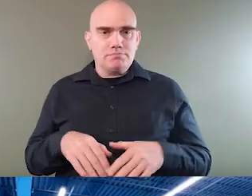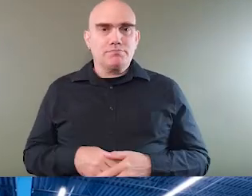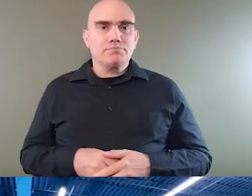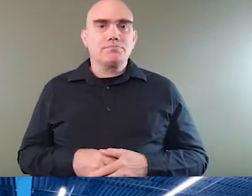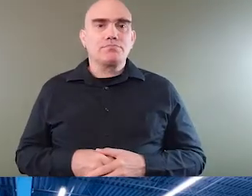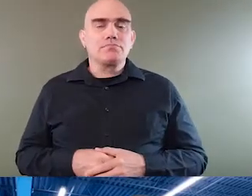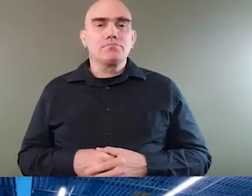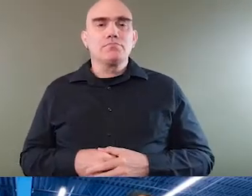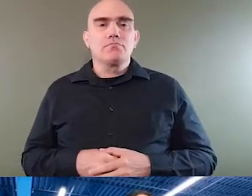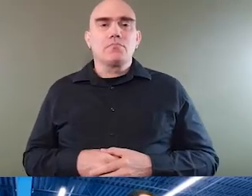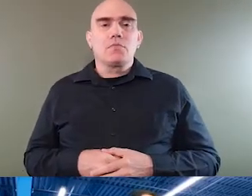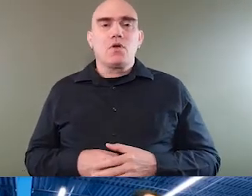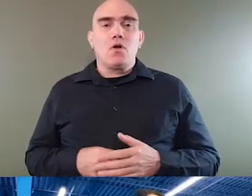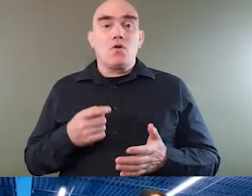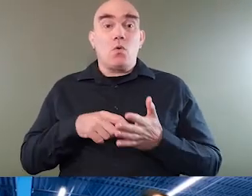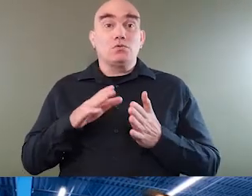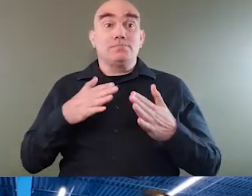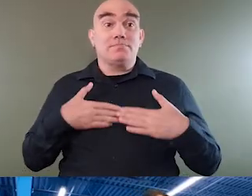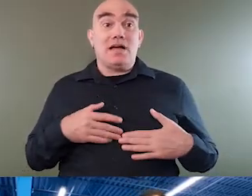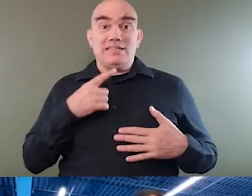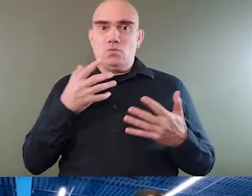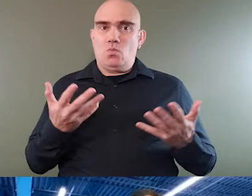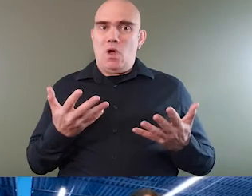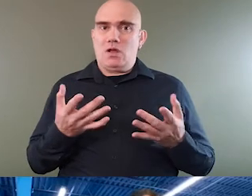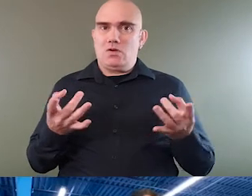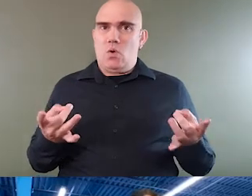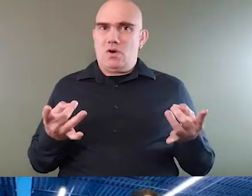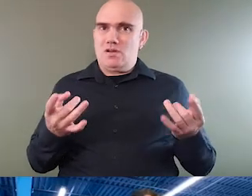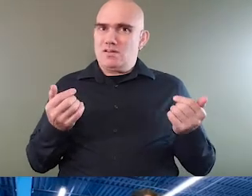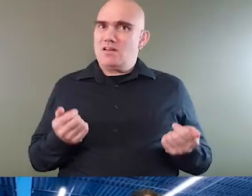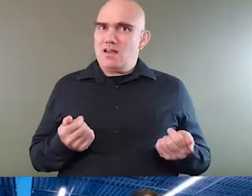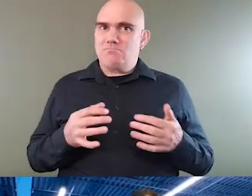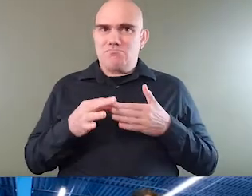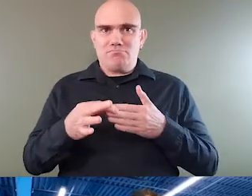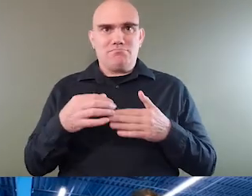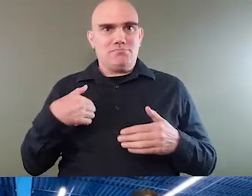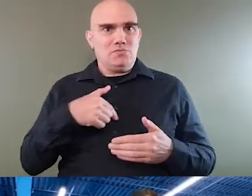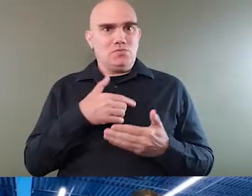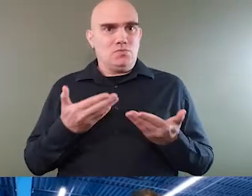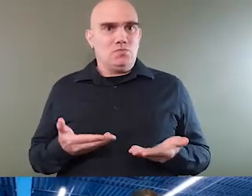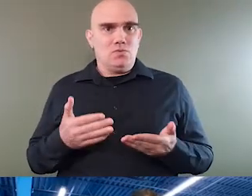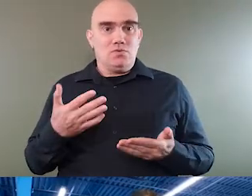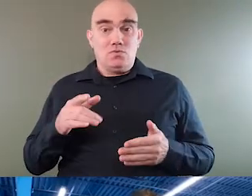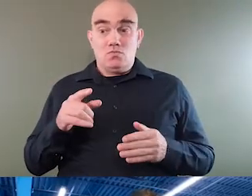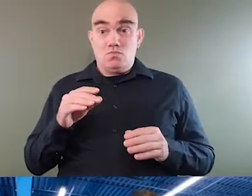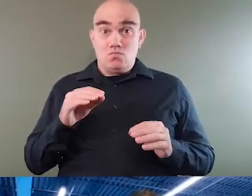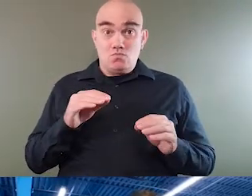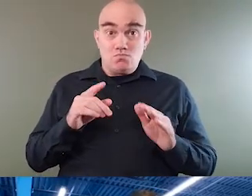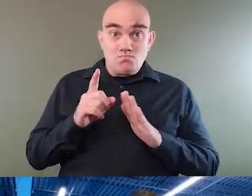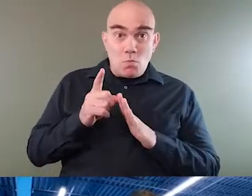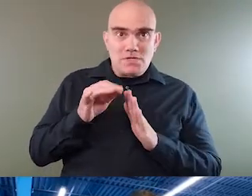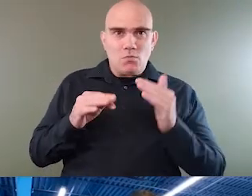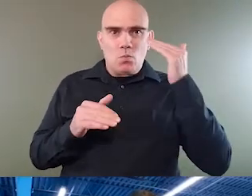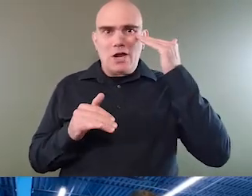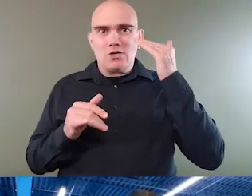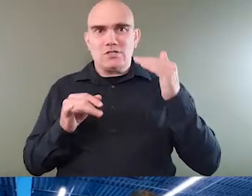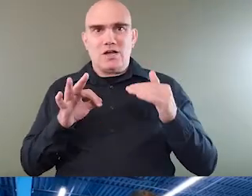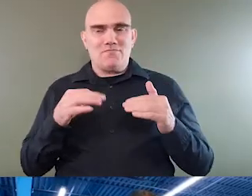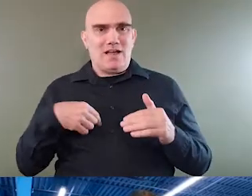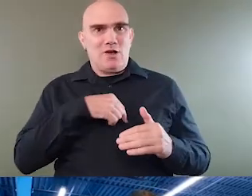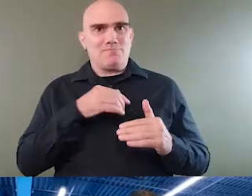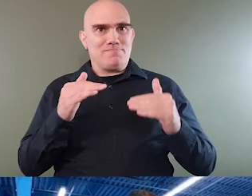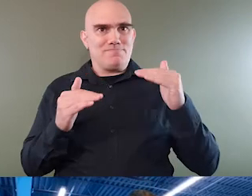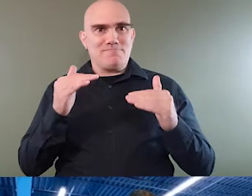Noticing your body is what yoga can bring us to, these moments of awareness of our